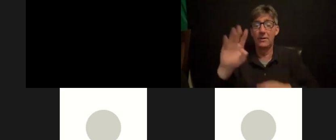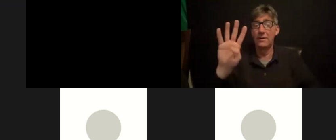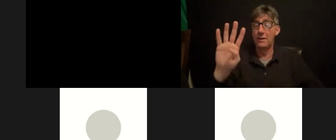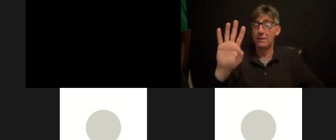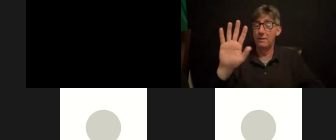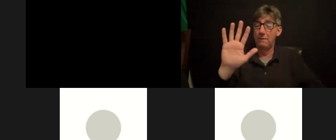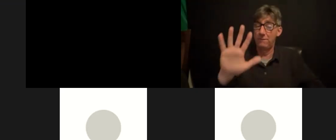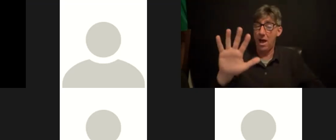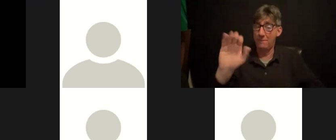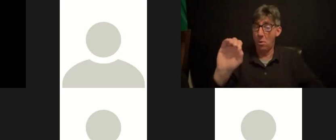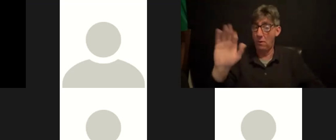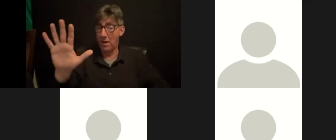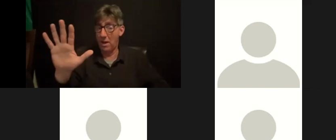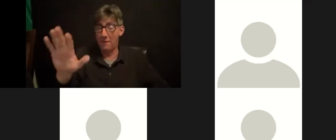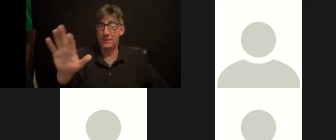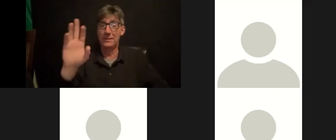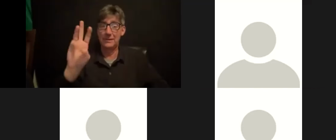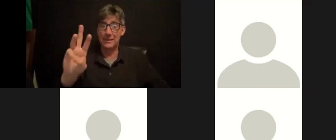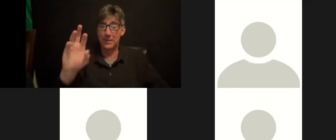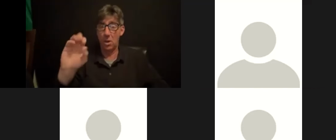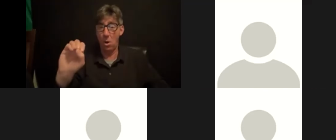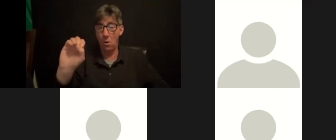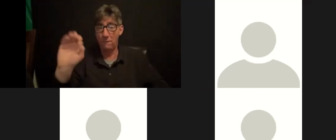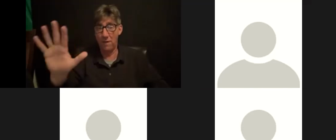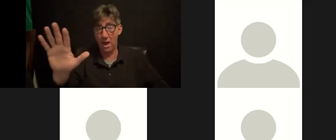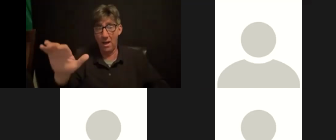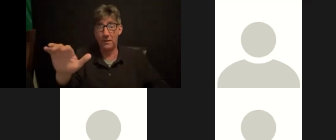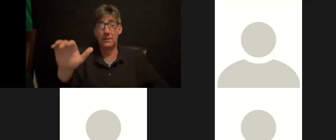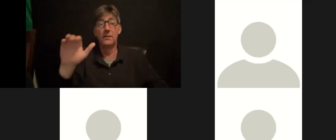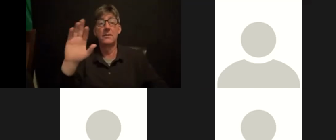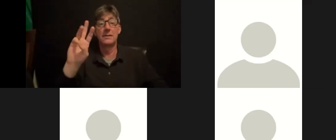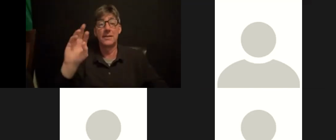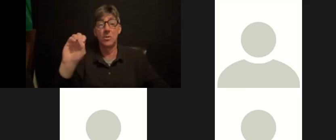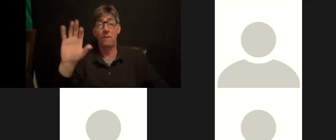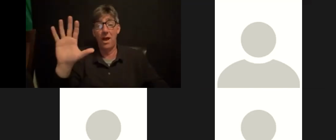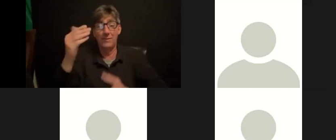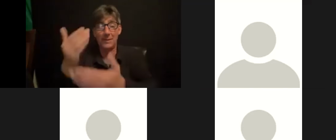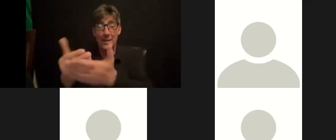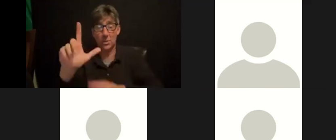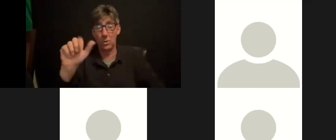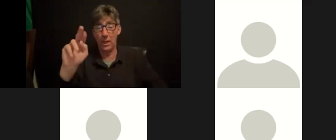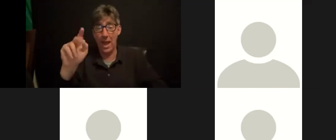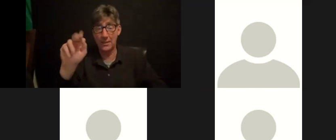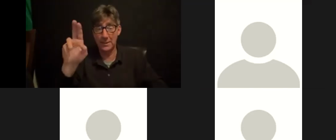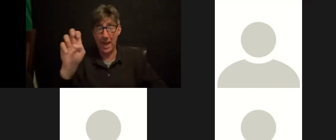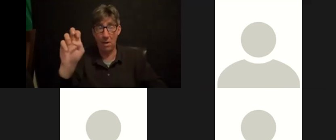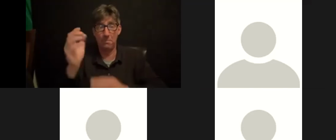6:05. The 6:05 will get to Lansdowne before 6:40. So hopefully that